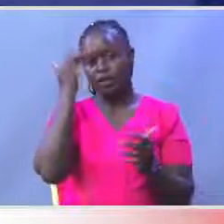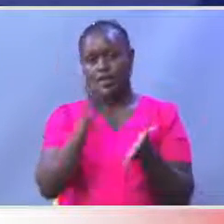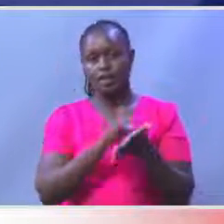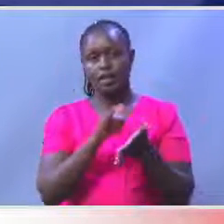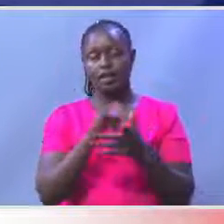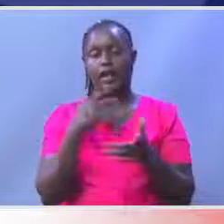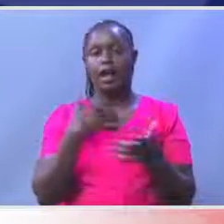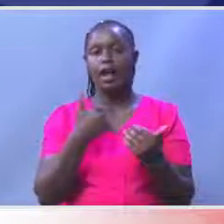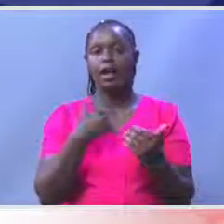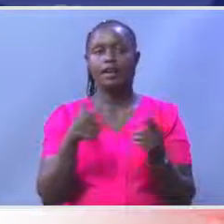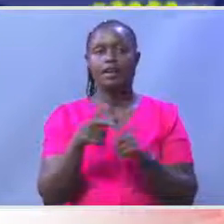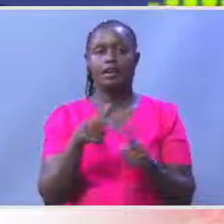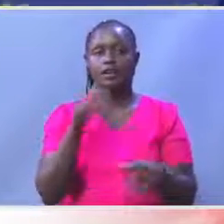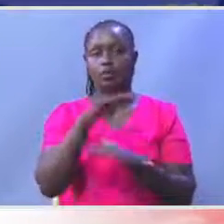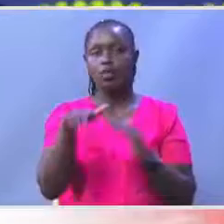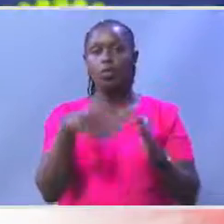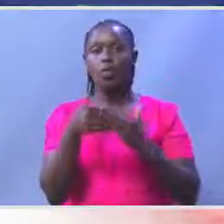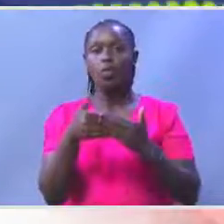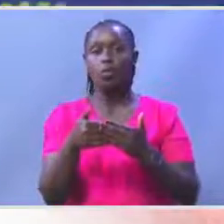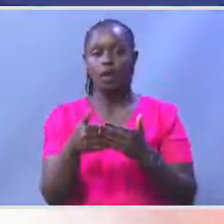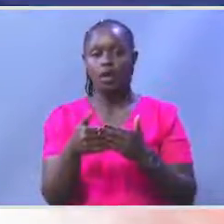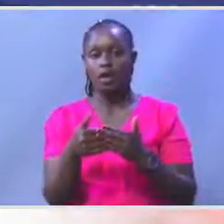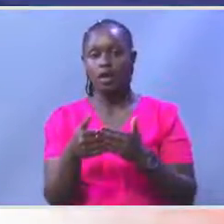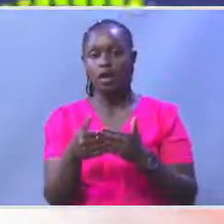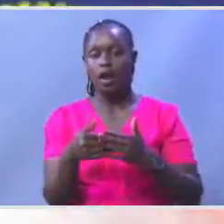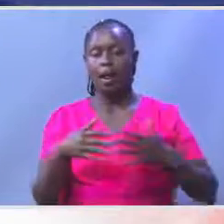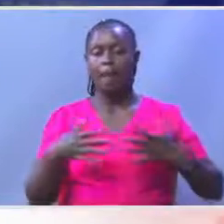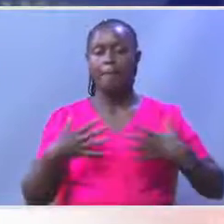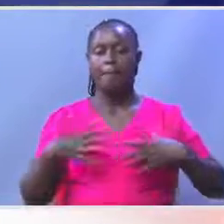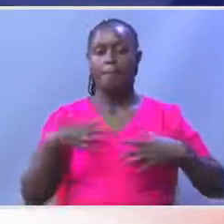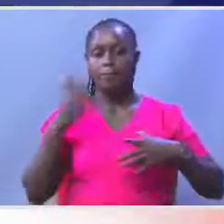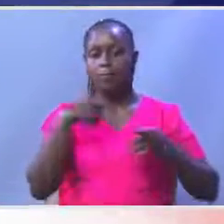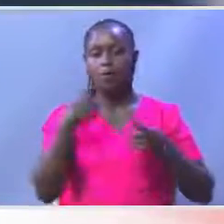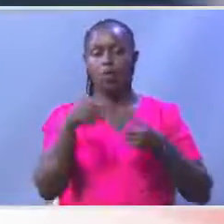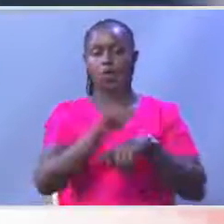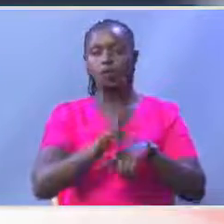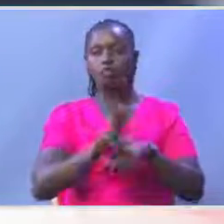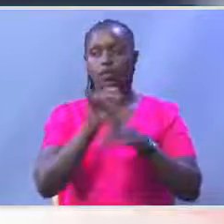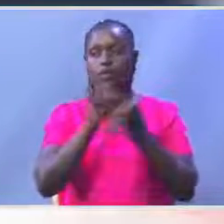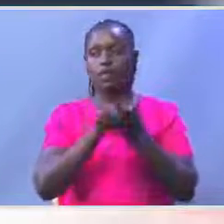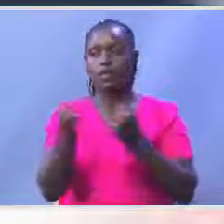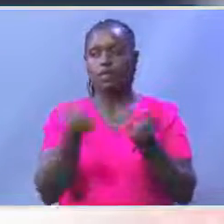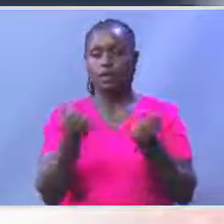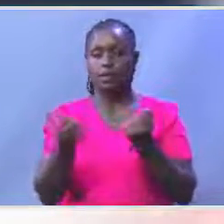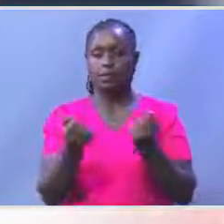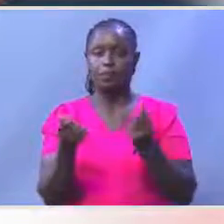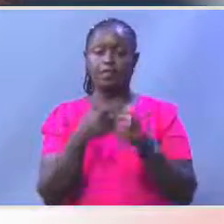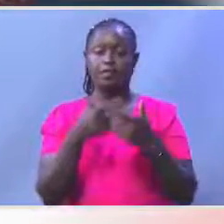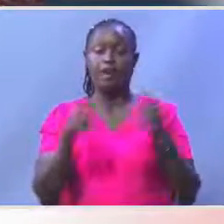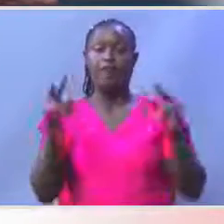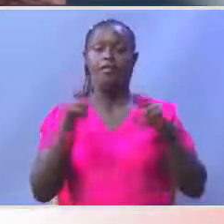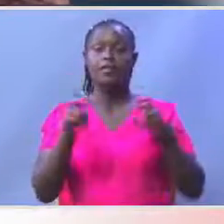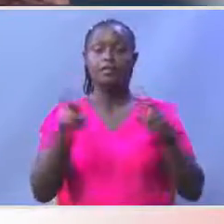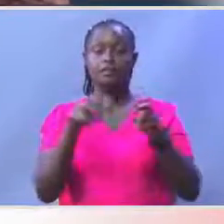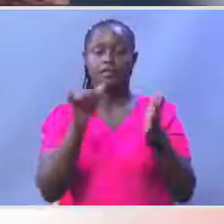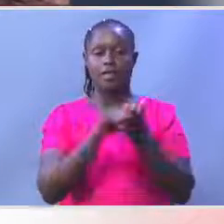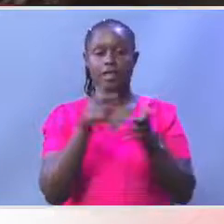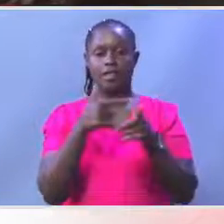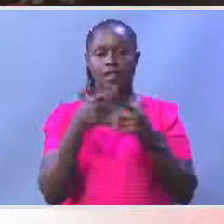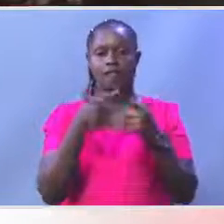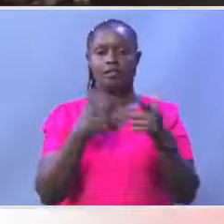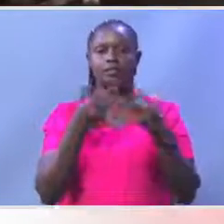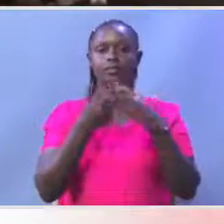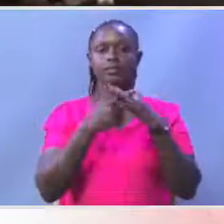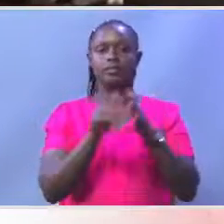and killed all the passengers inside, including the driver. Investigations into the incident have begun, with